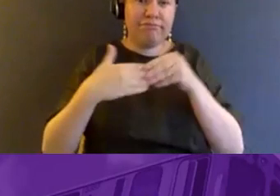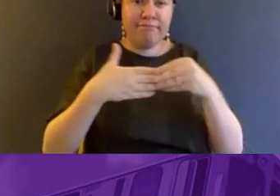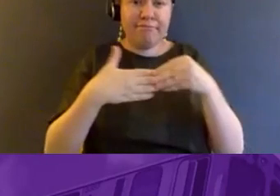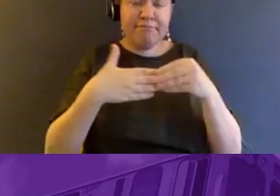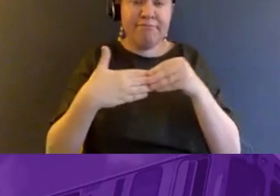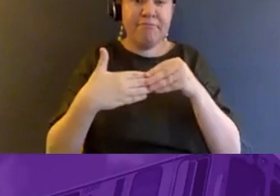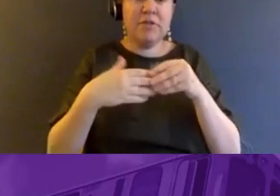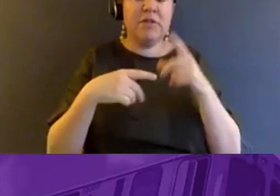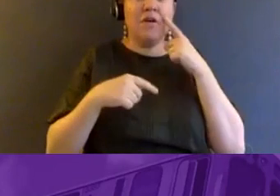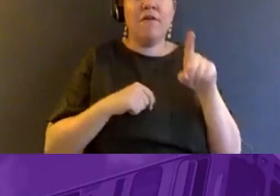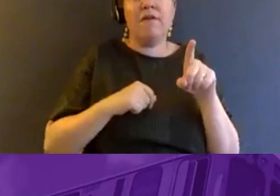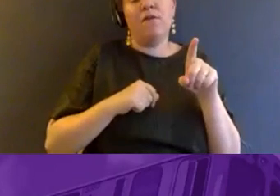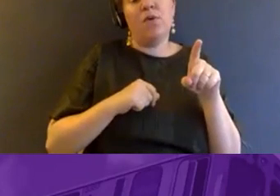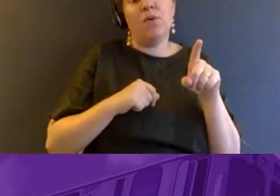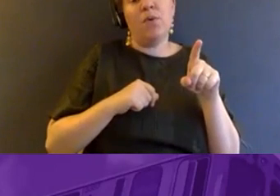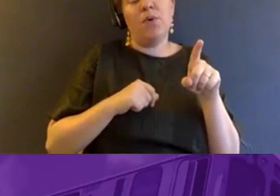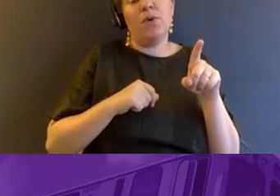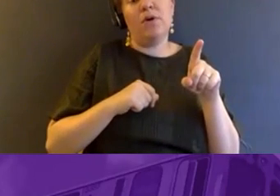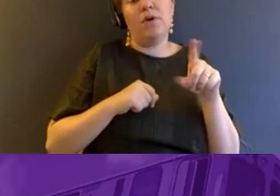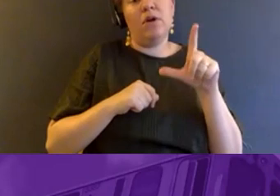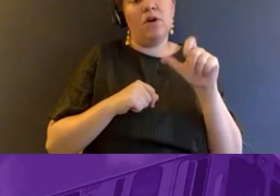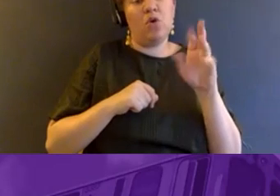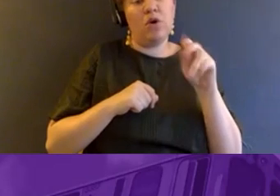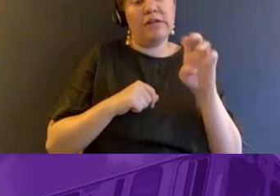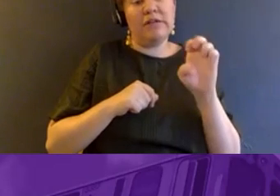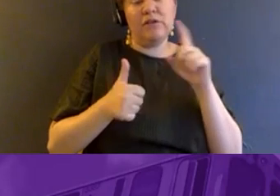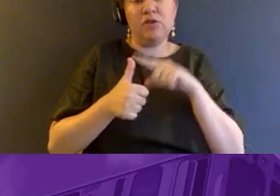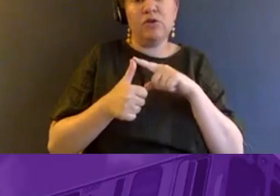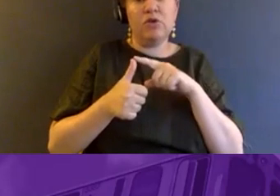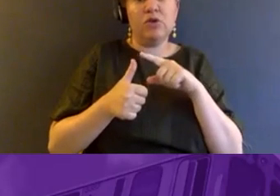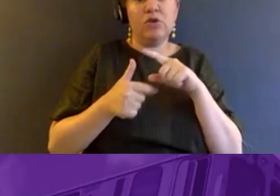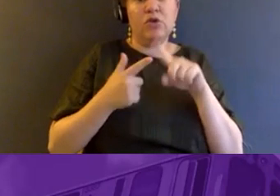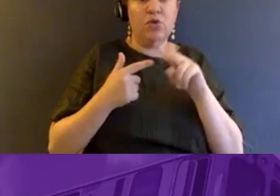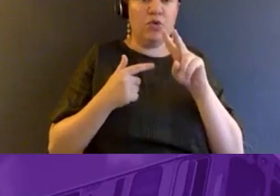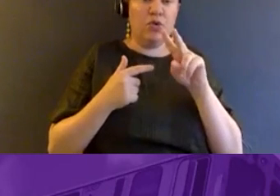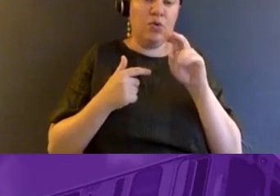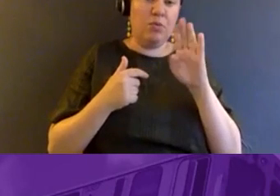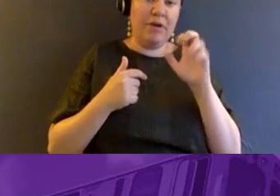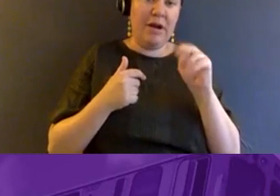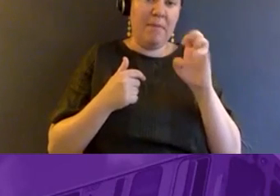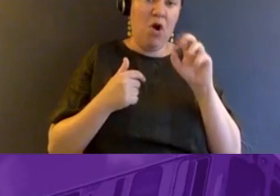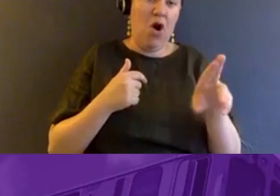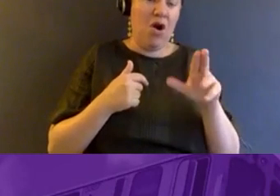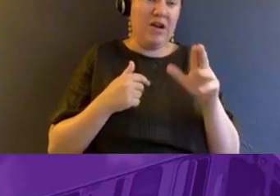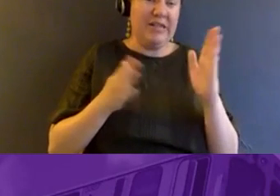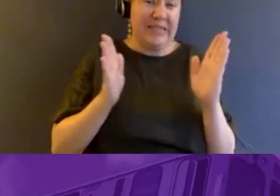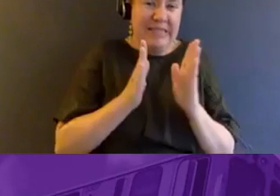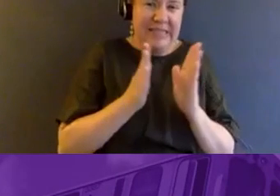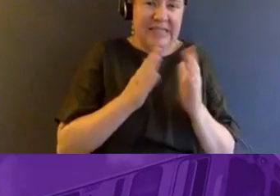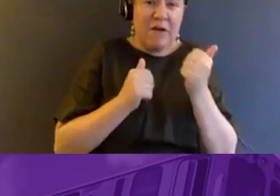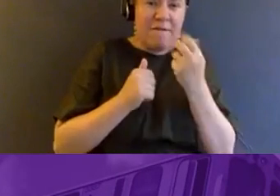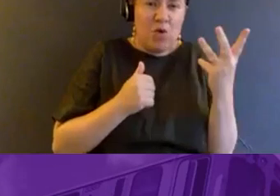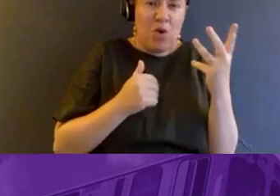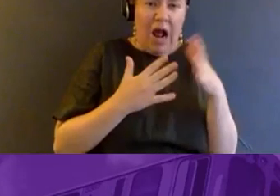In the case of the Lawrence to Bryn Mawr segment, it's a little tighter. There are fewer options for us. We were